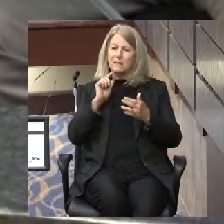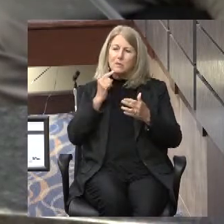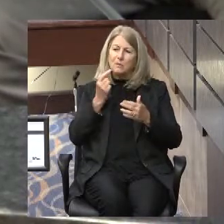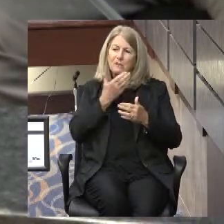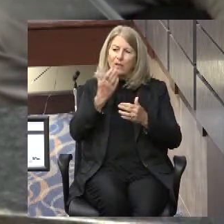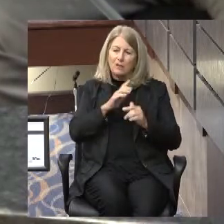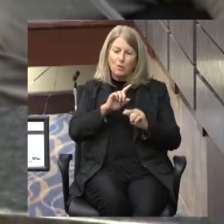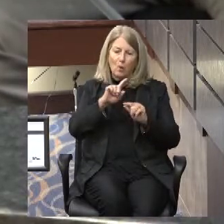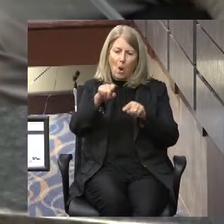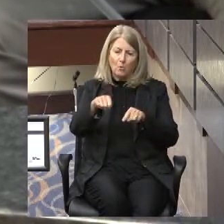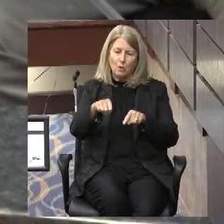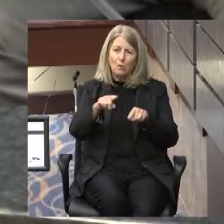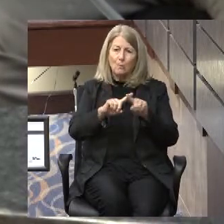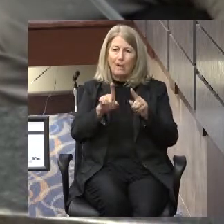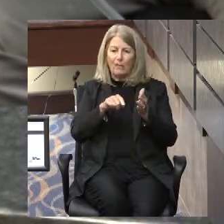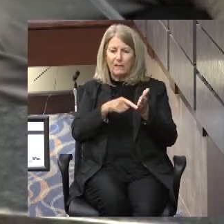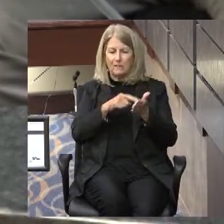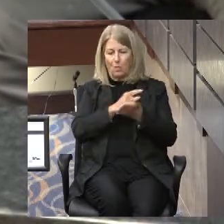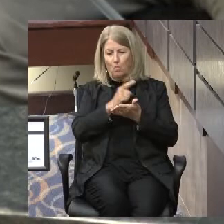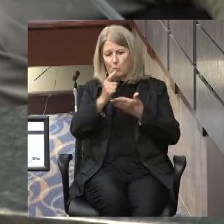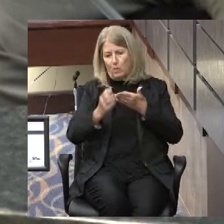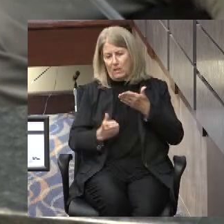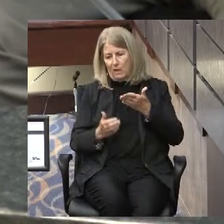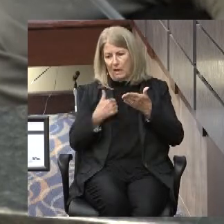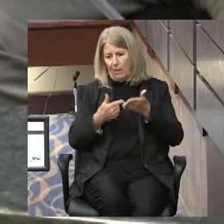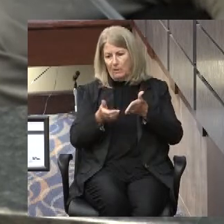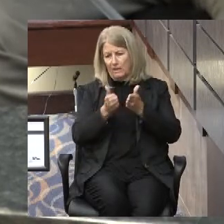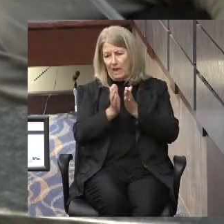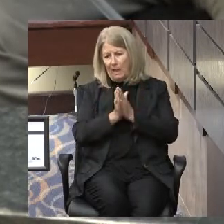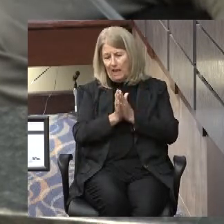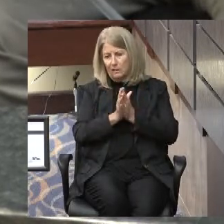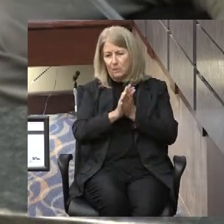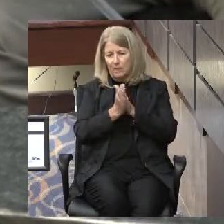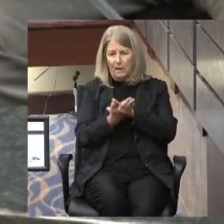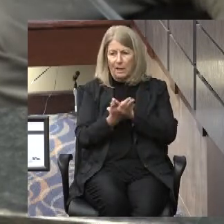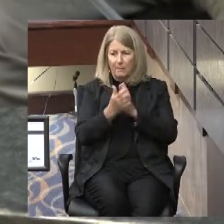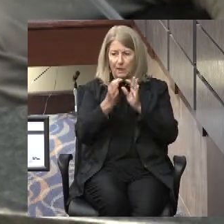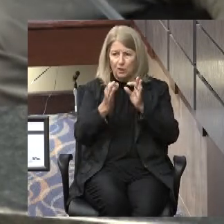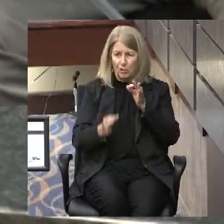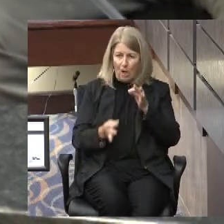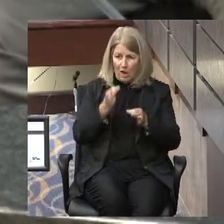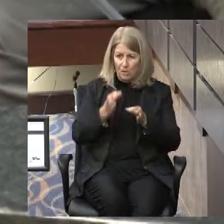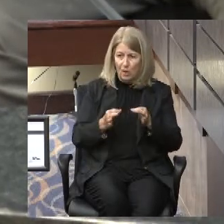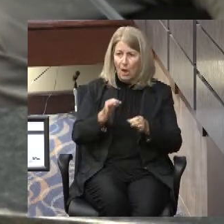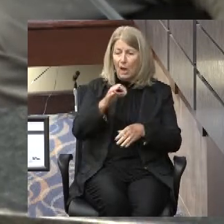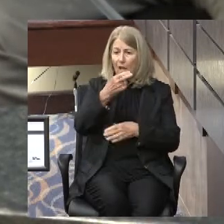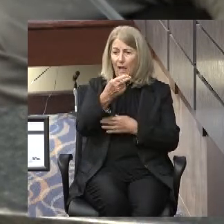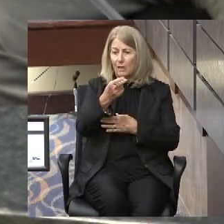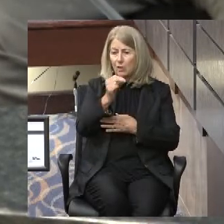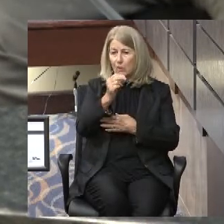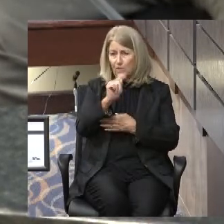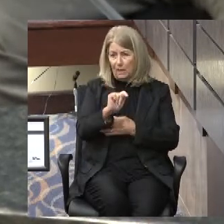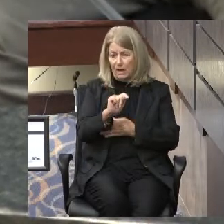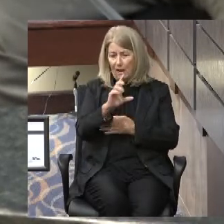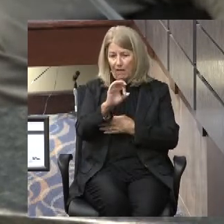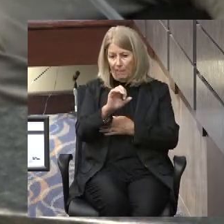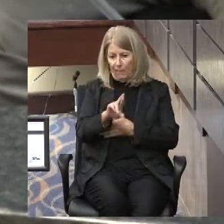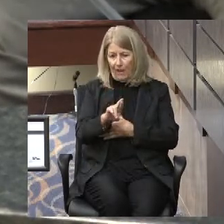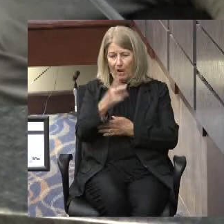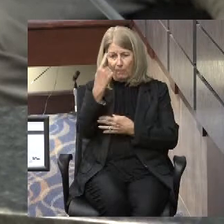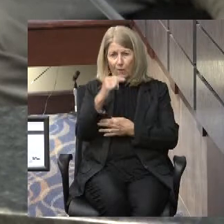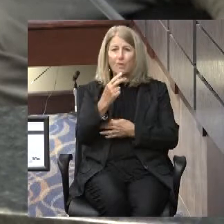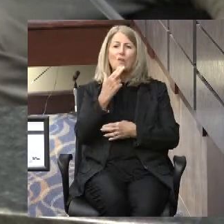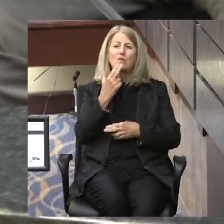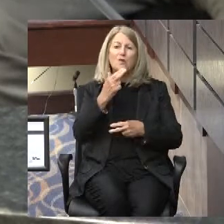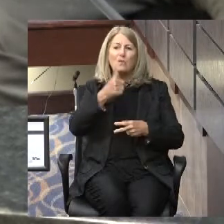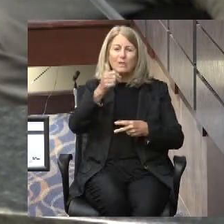you know, but this weekend I was asked to be a judge at the Heart of Texas Fair for the cutest little cowboy and the cutest little